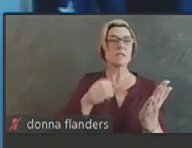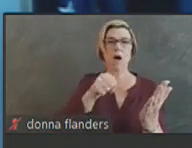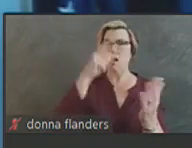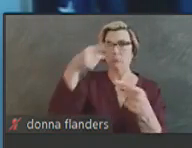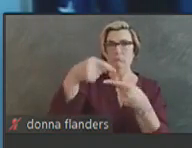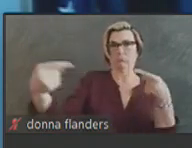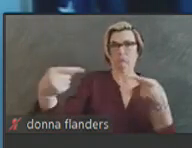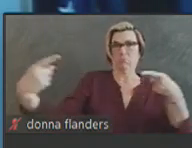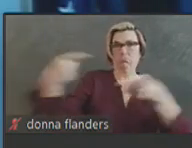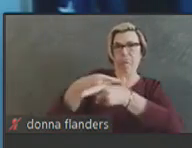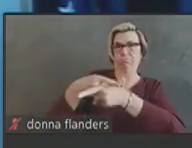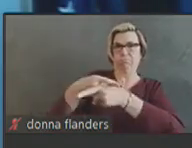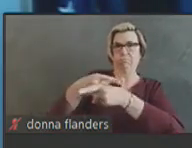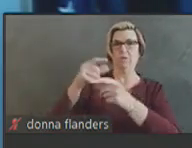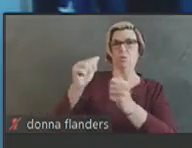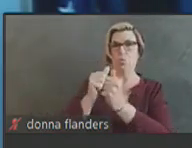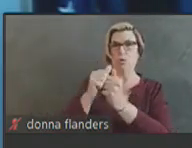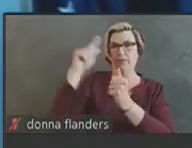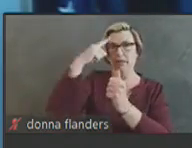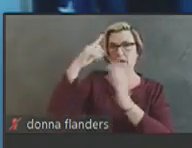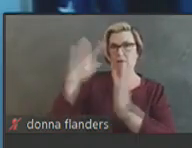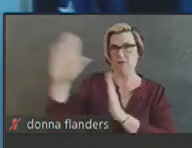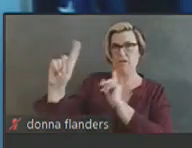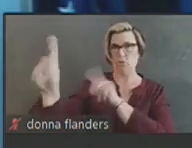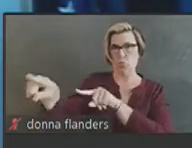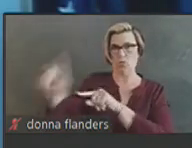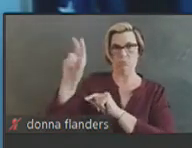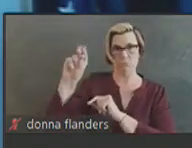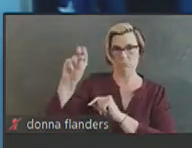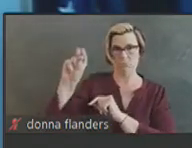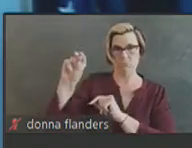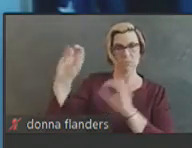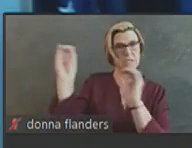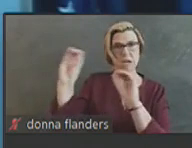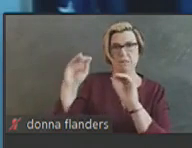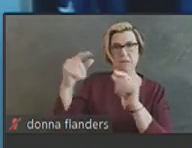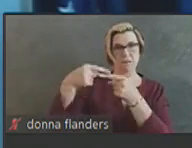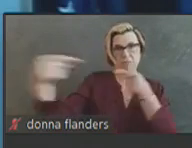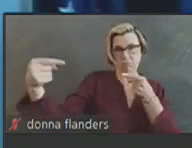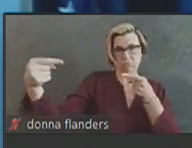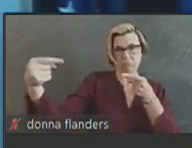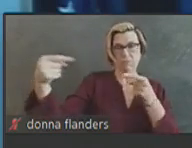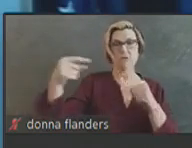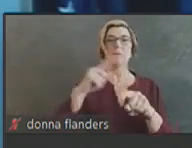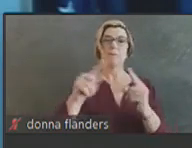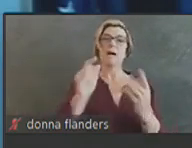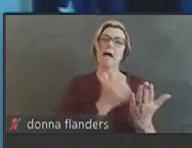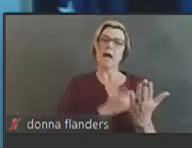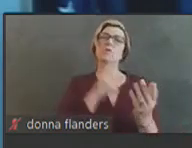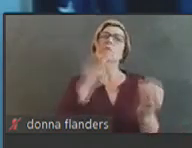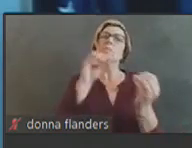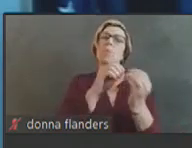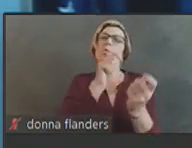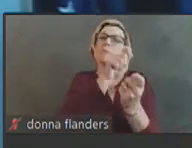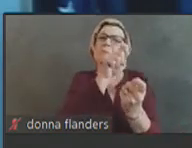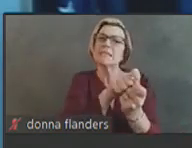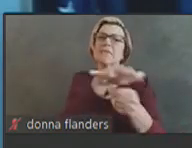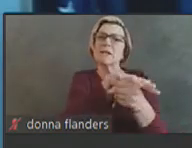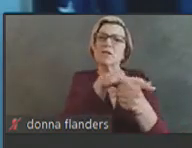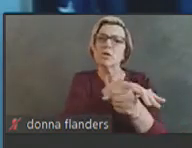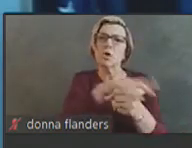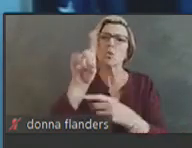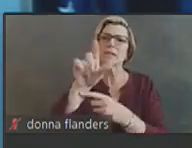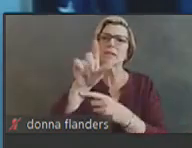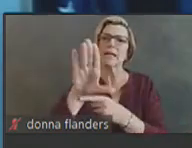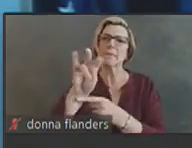However, it does speak directly to what we must do in DeKalb County to ensure that we mitigate